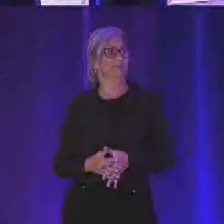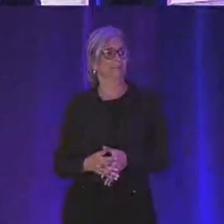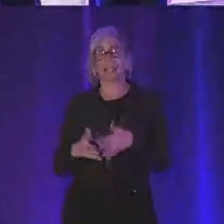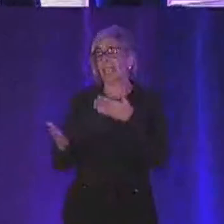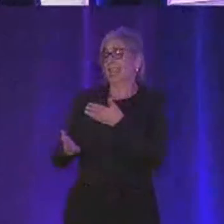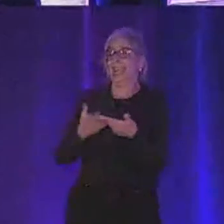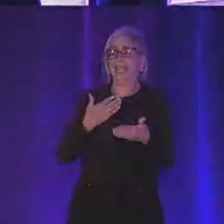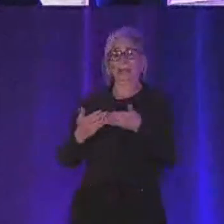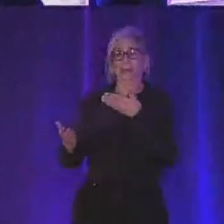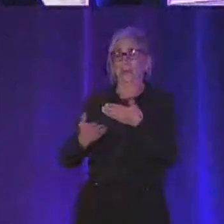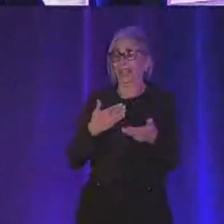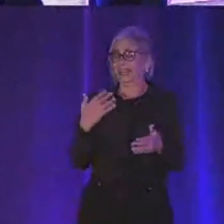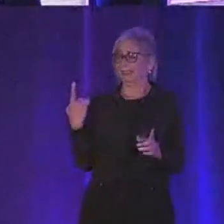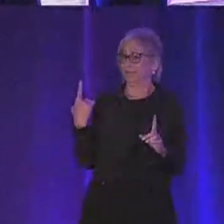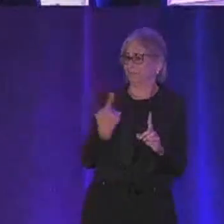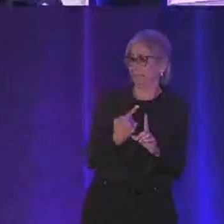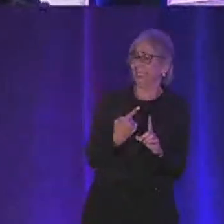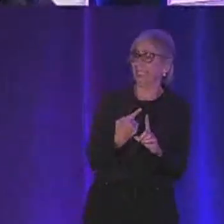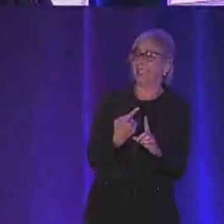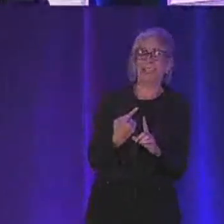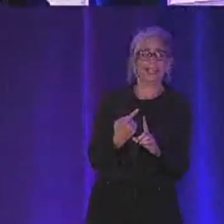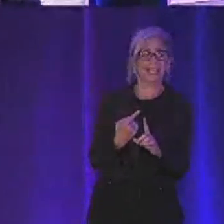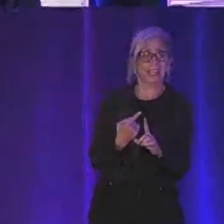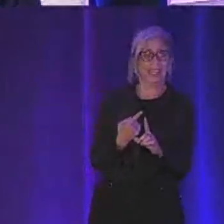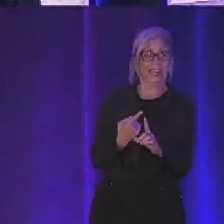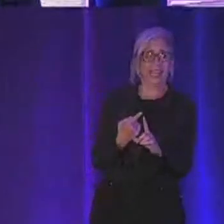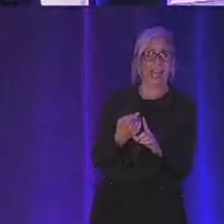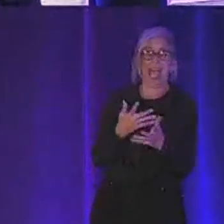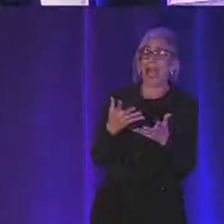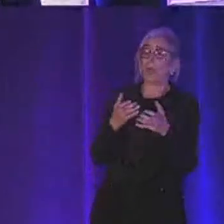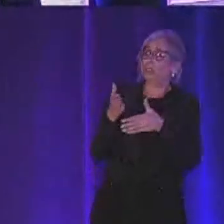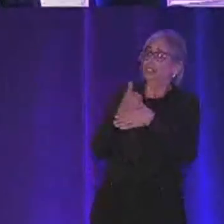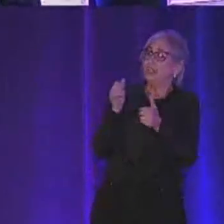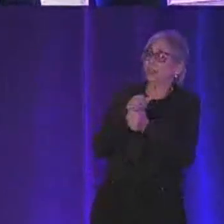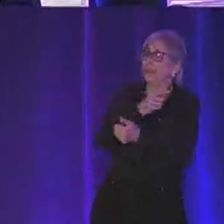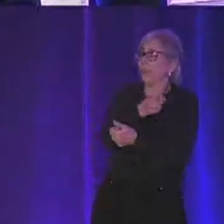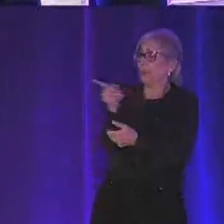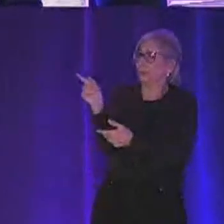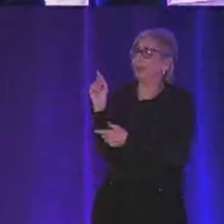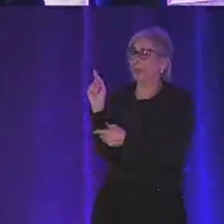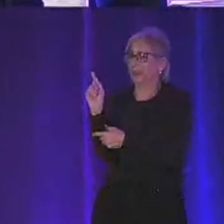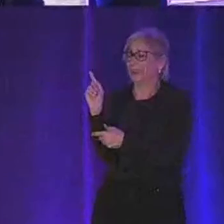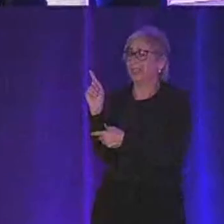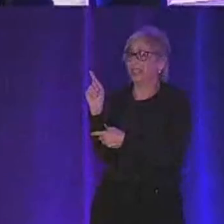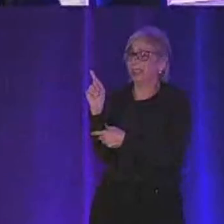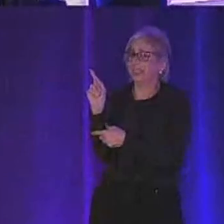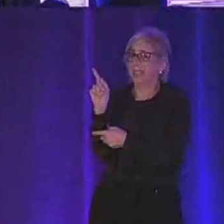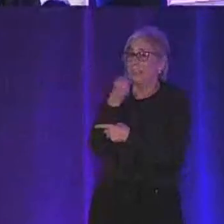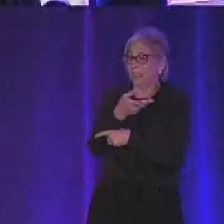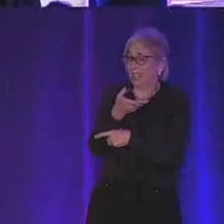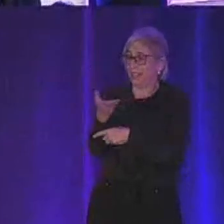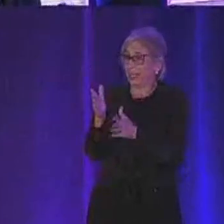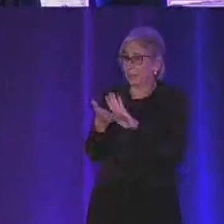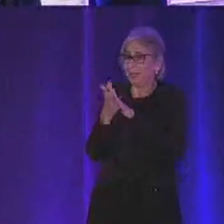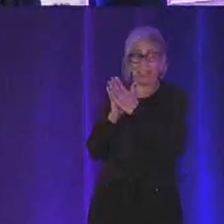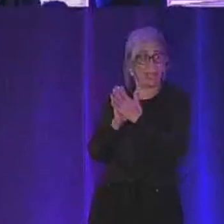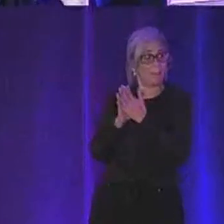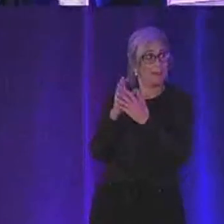Anyway, so I'm thinking about debugging this. I wanted to share with you, as these things become hard.